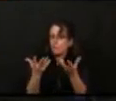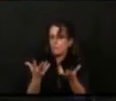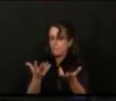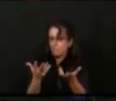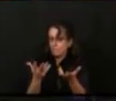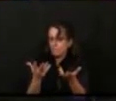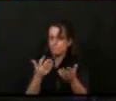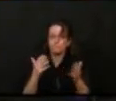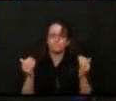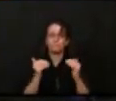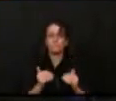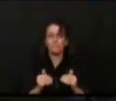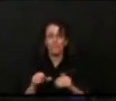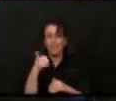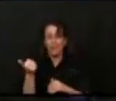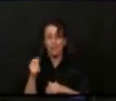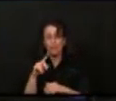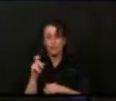Also,